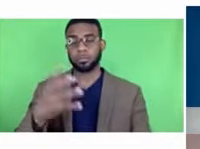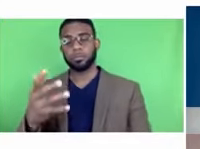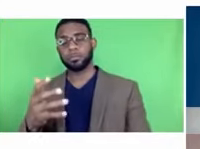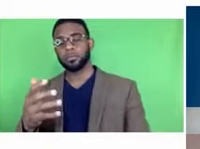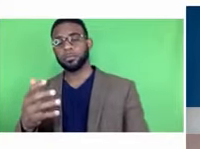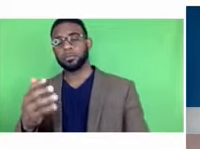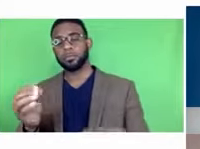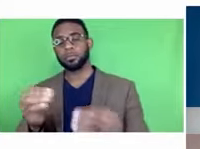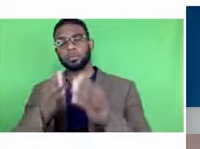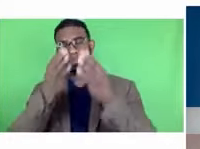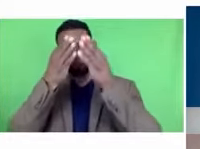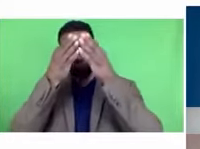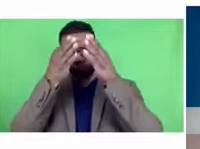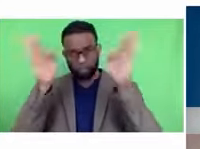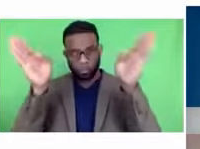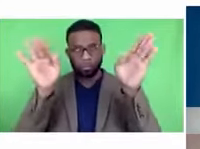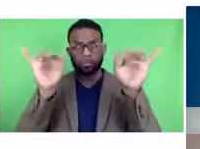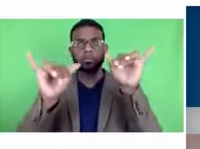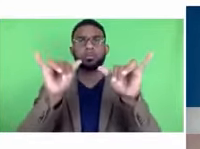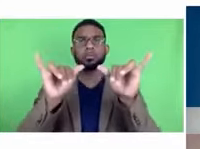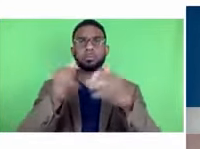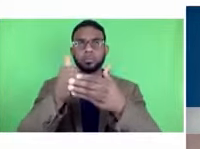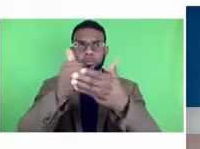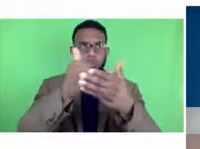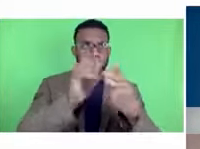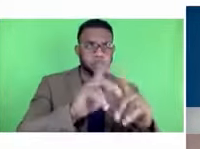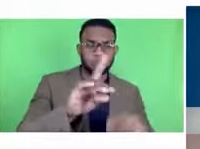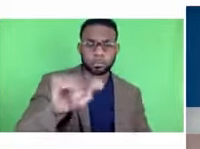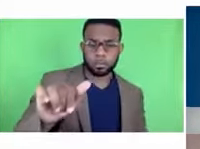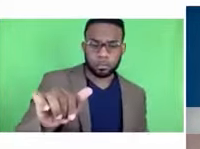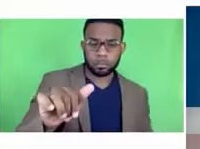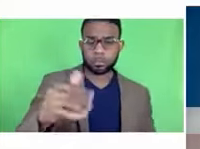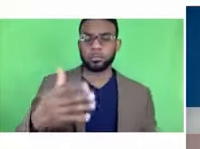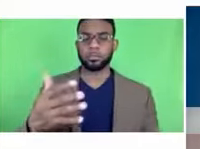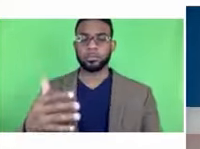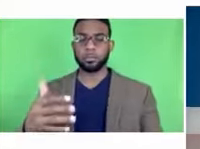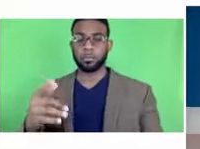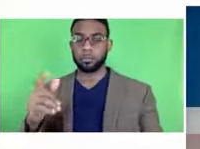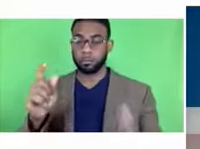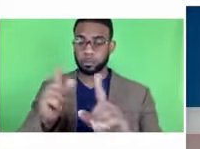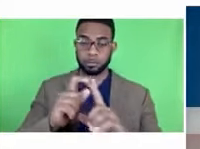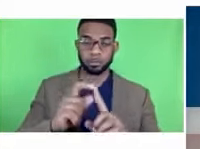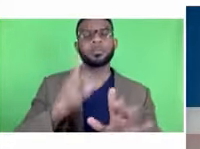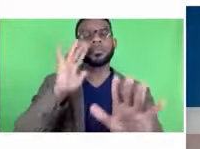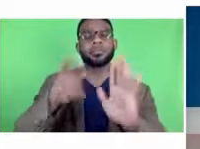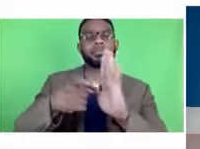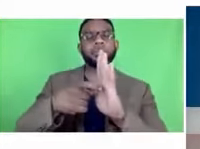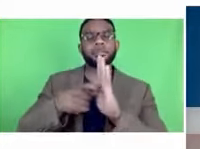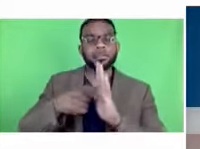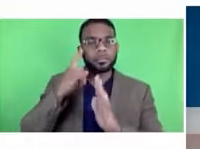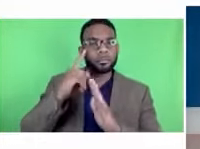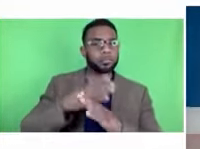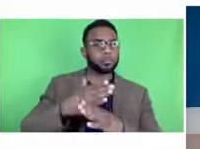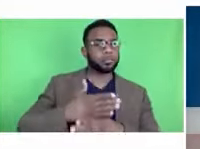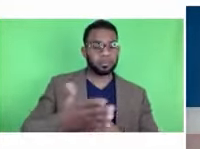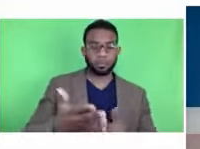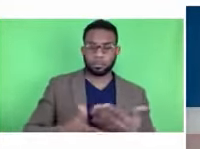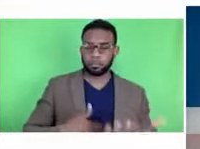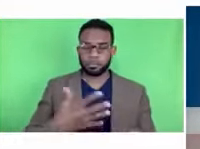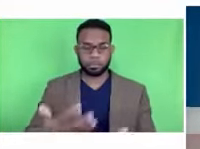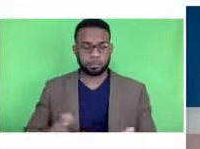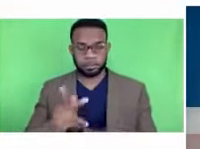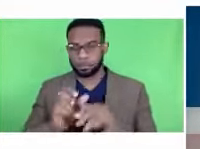becoming more open minded to people with disabilities and the terms of disclosure. You know, it's just keep